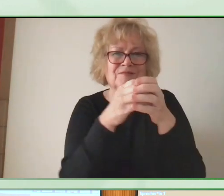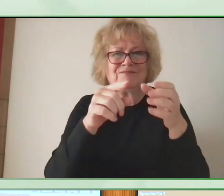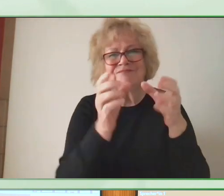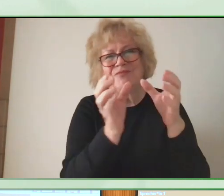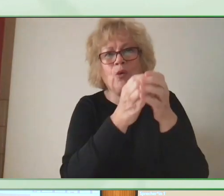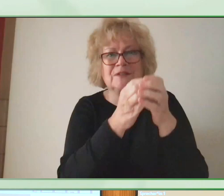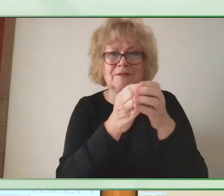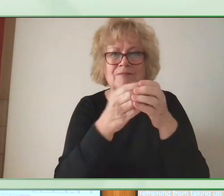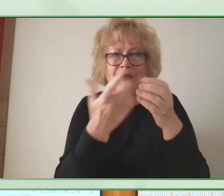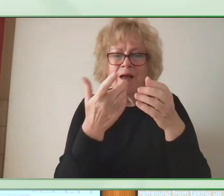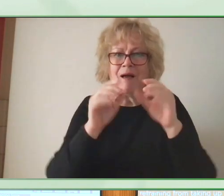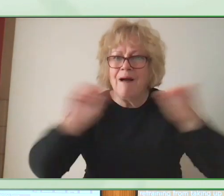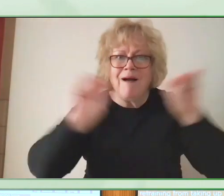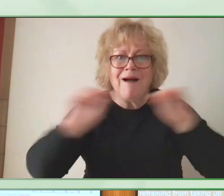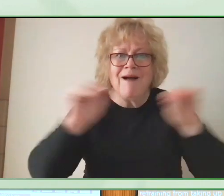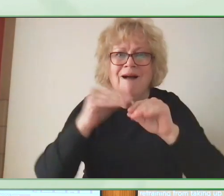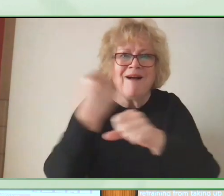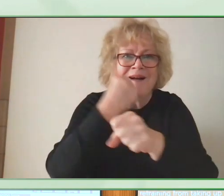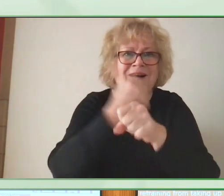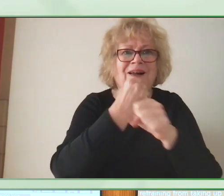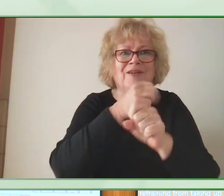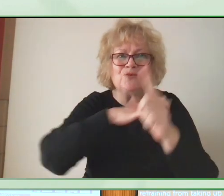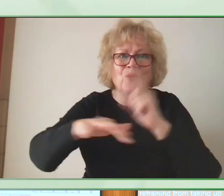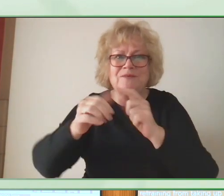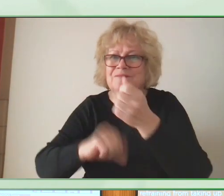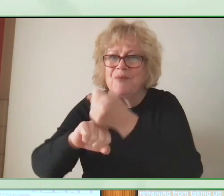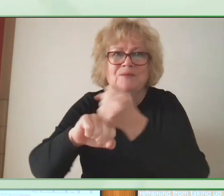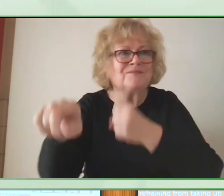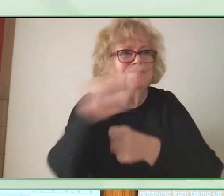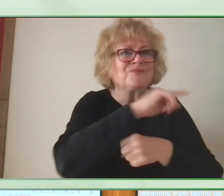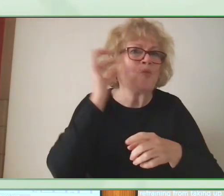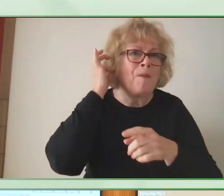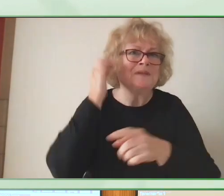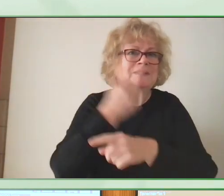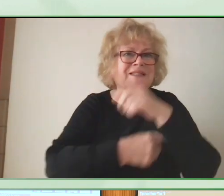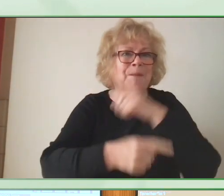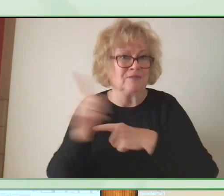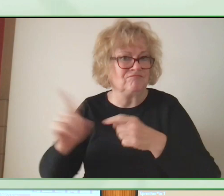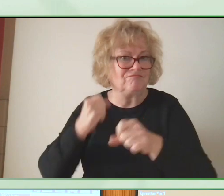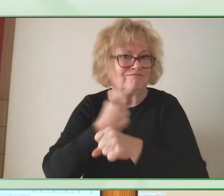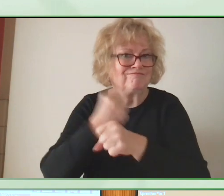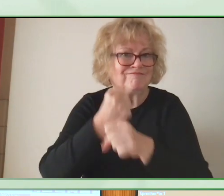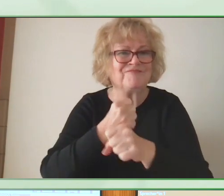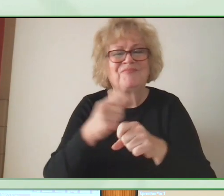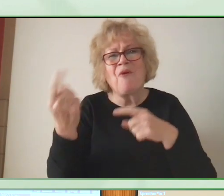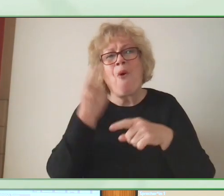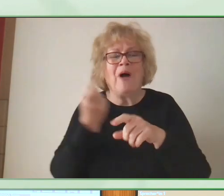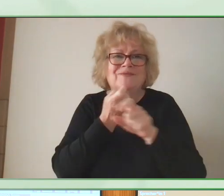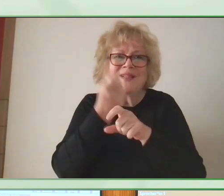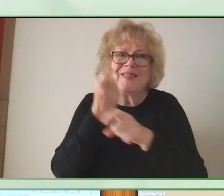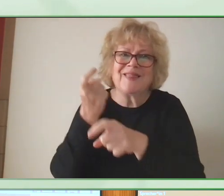ALNOUR runs as a social enterprise, blending the purpose with sustainability. Our globally